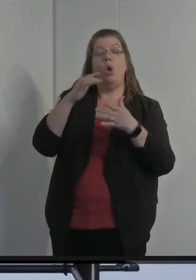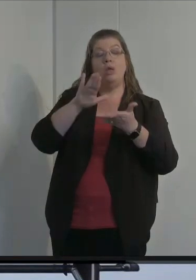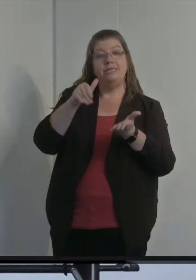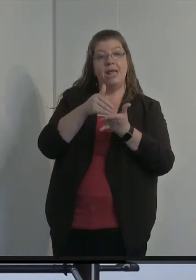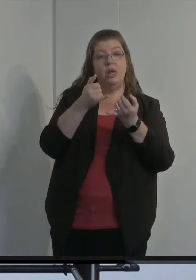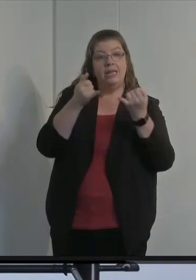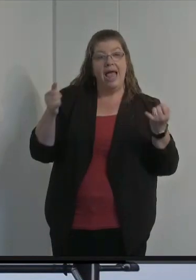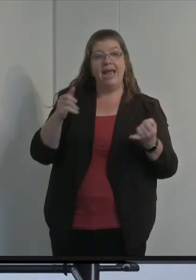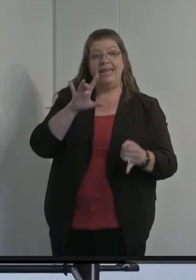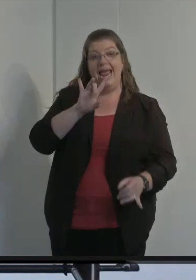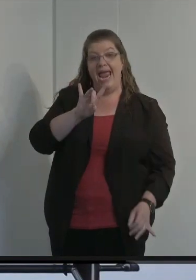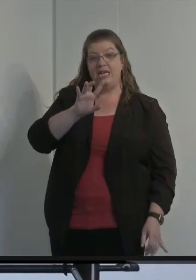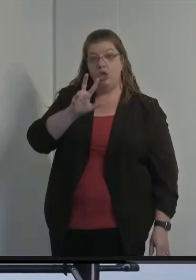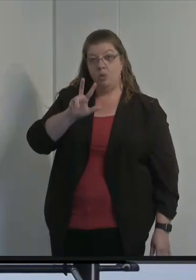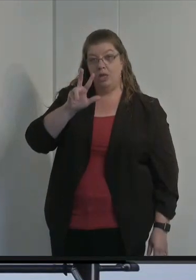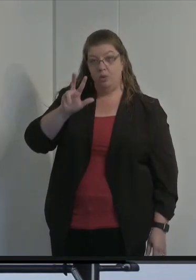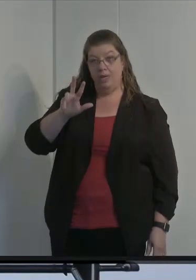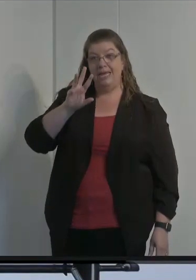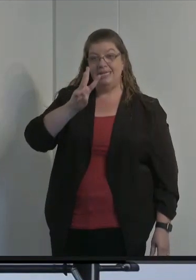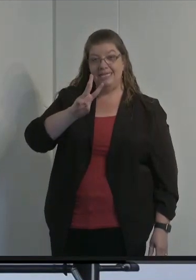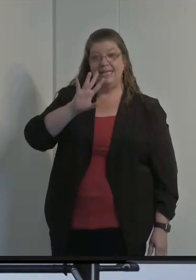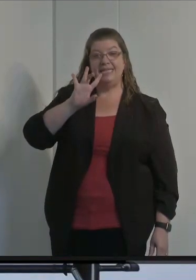at